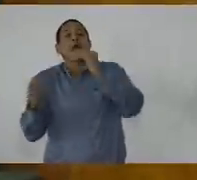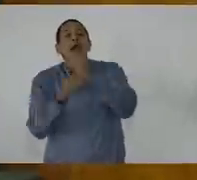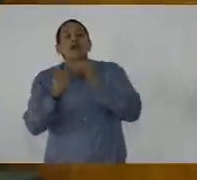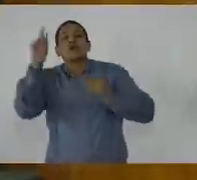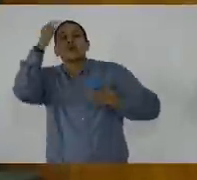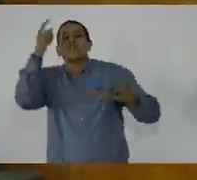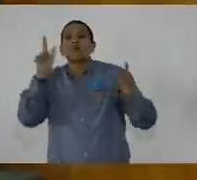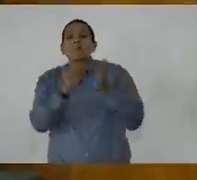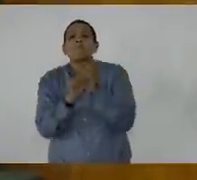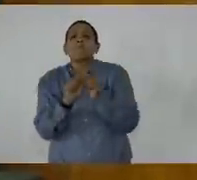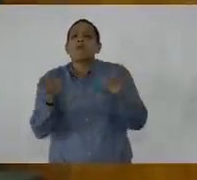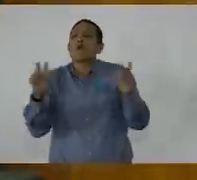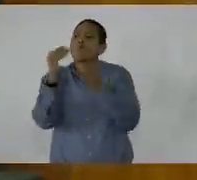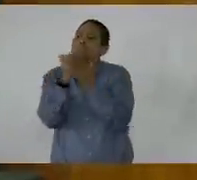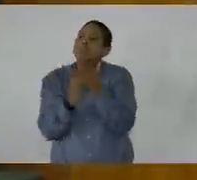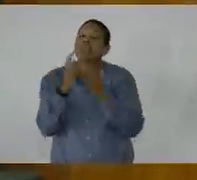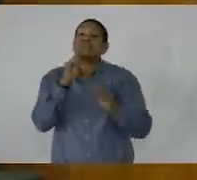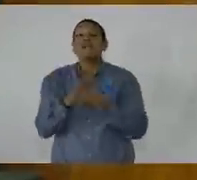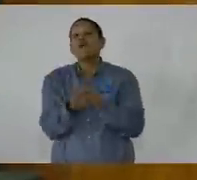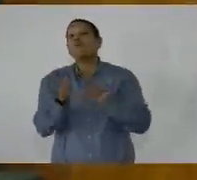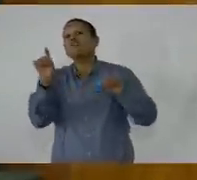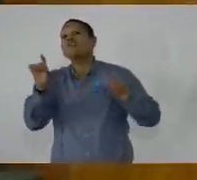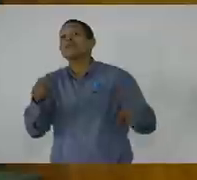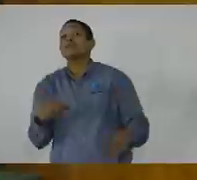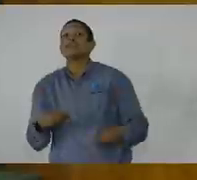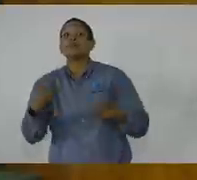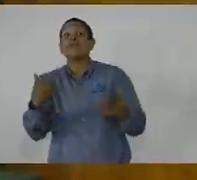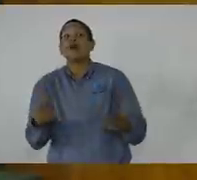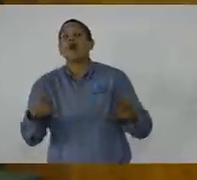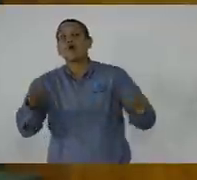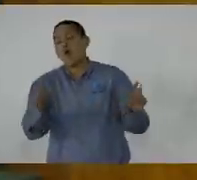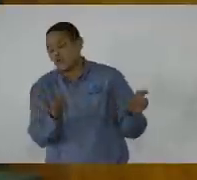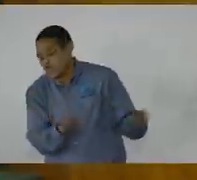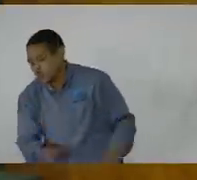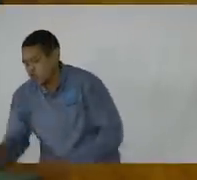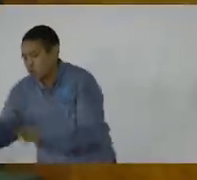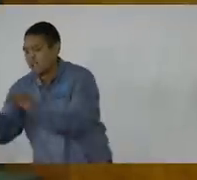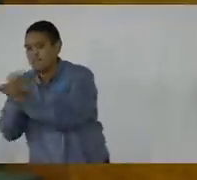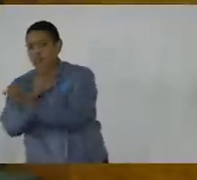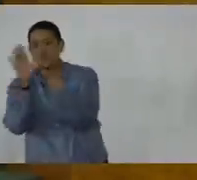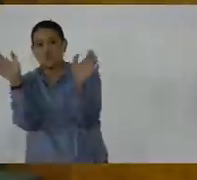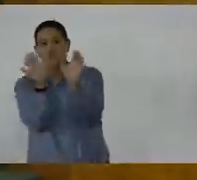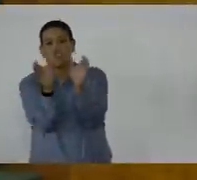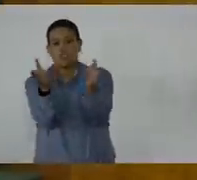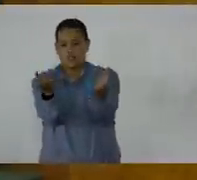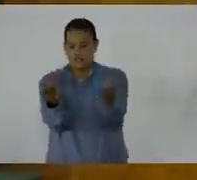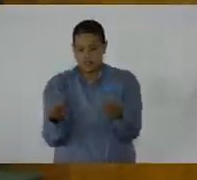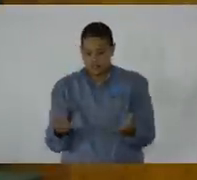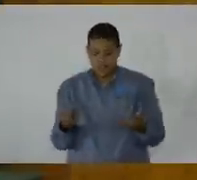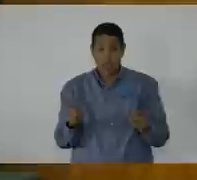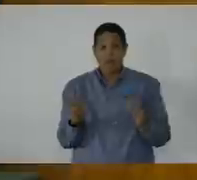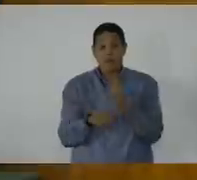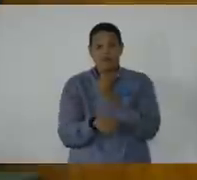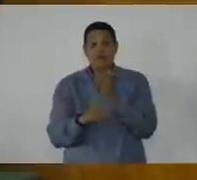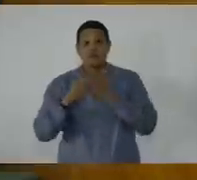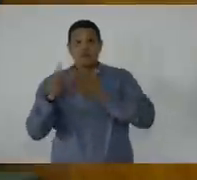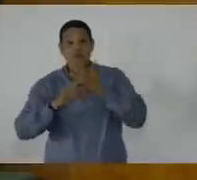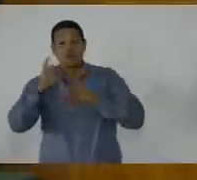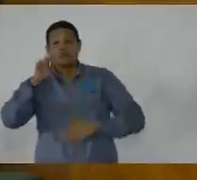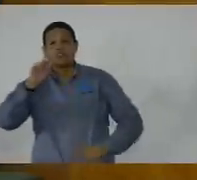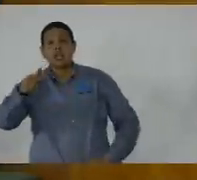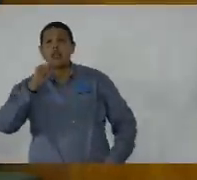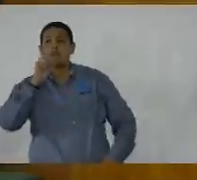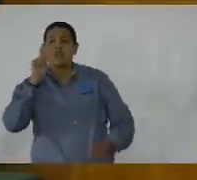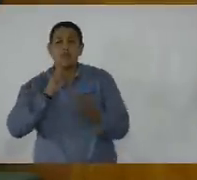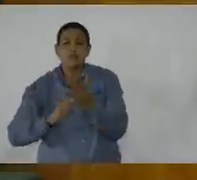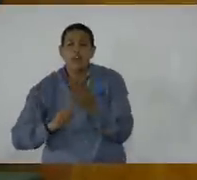of COVID testing providers whilst they transition towards full accreditation. Under this program, JANAC